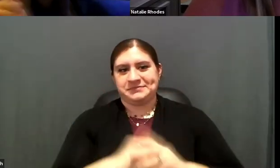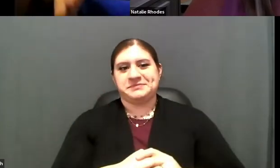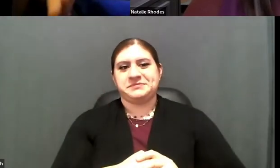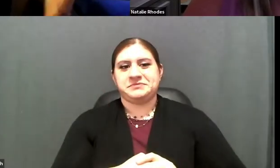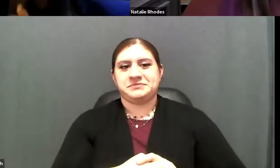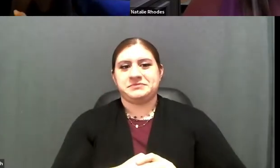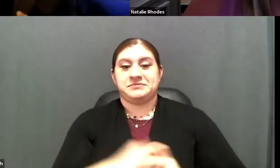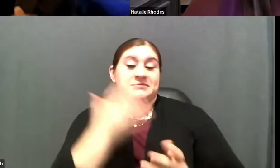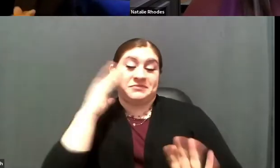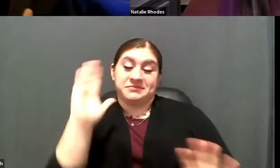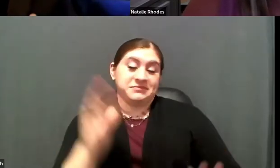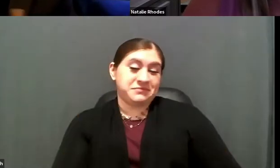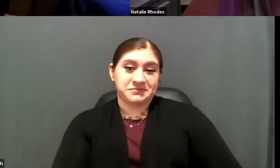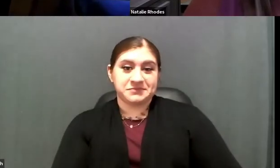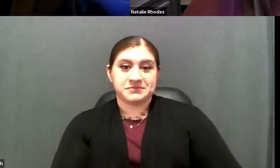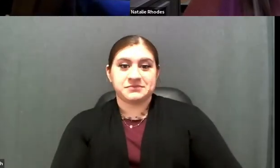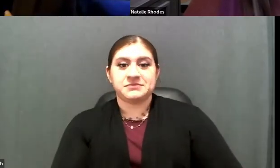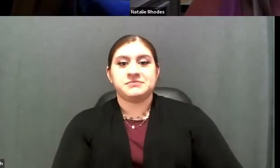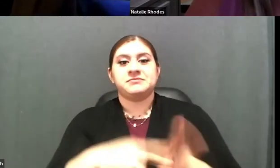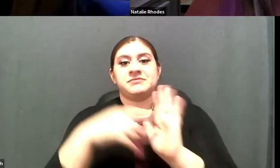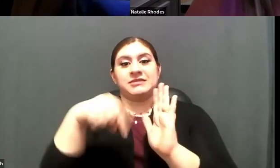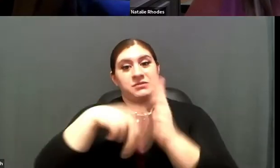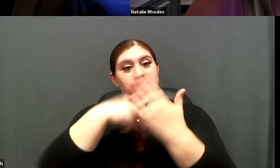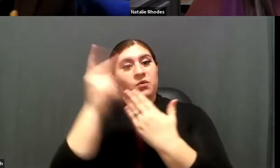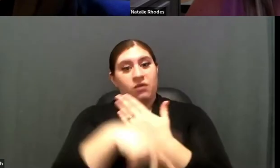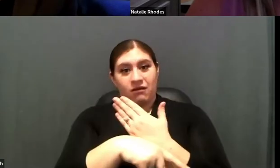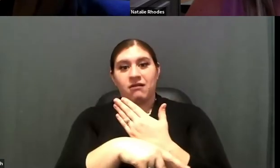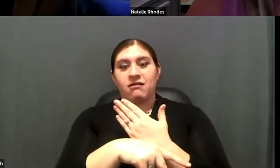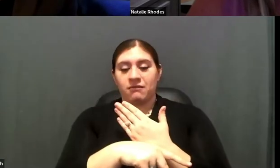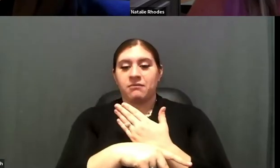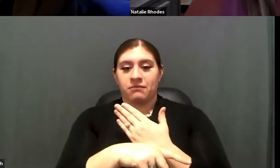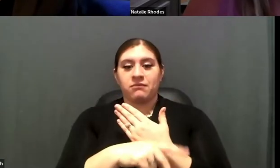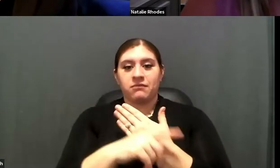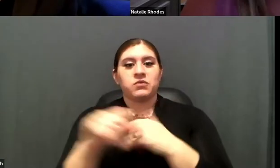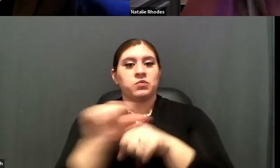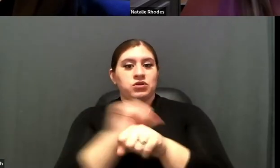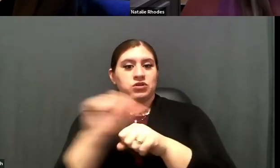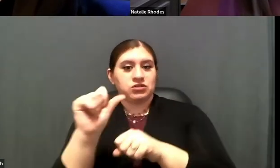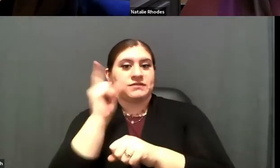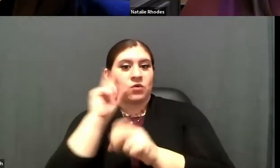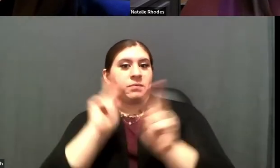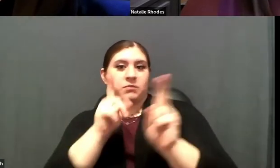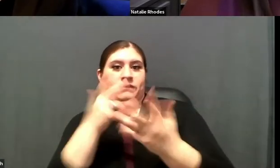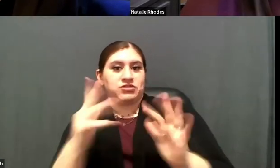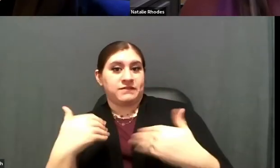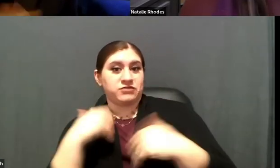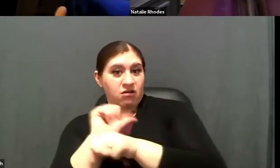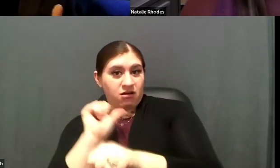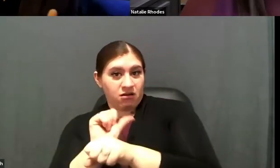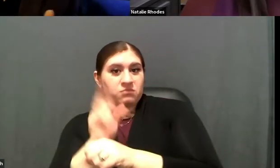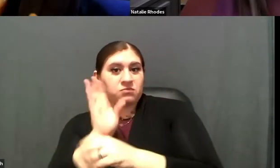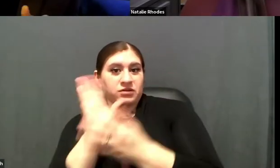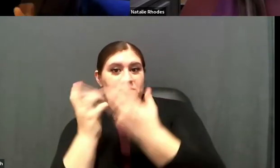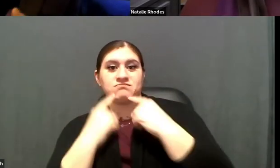I don't know. Well, I mean, this program's definitely one that works for a working individual, someone who's got a